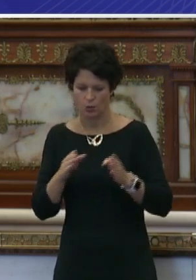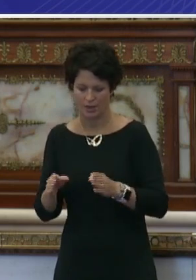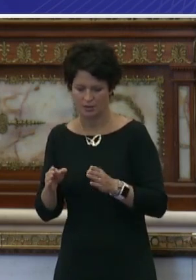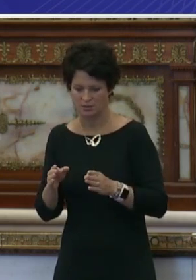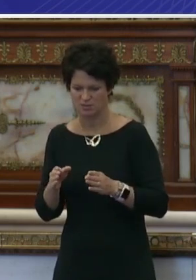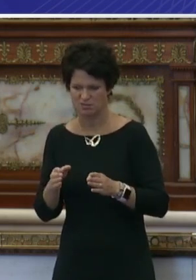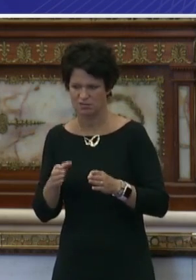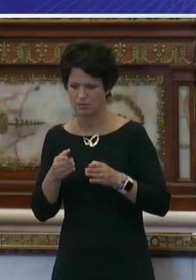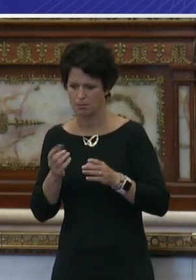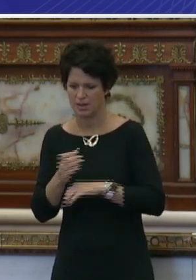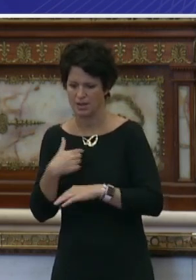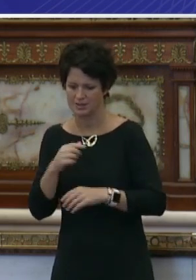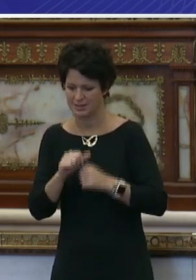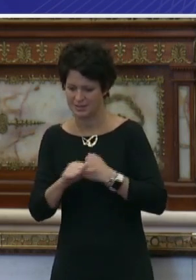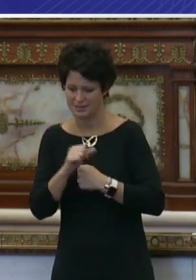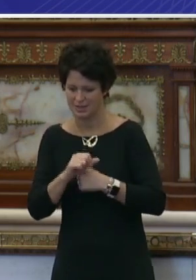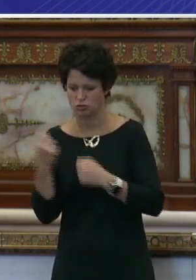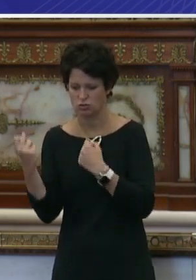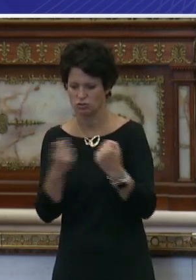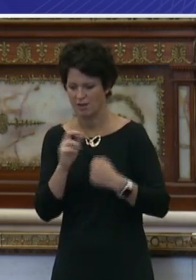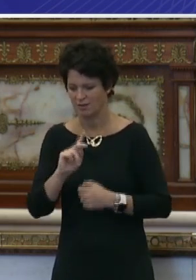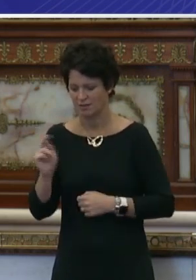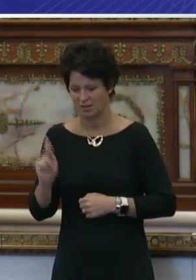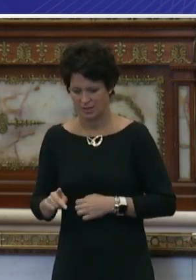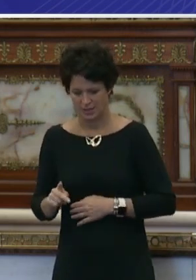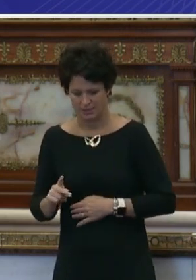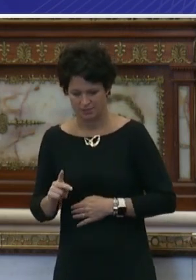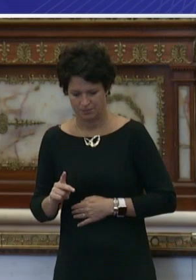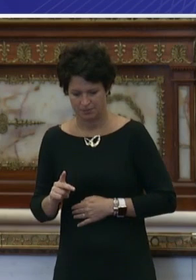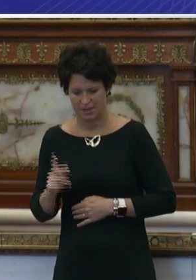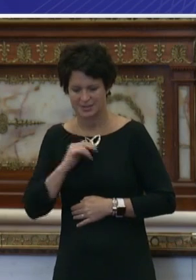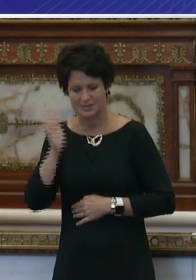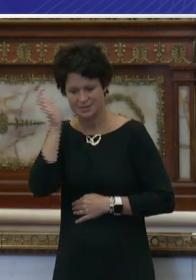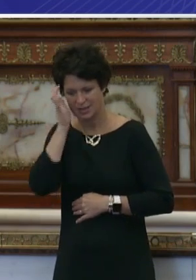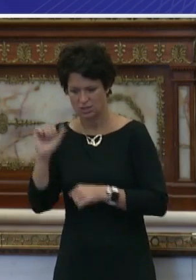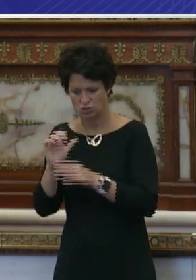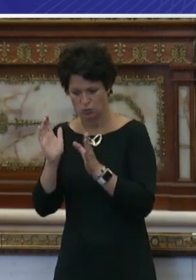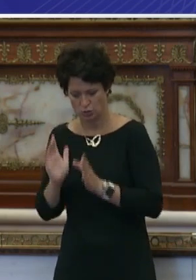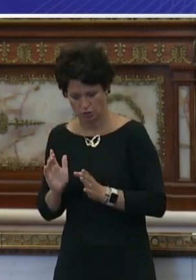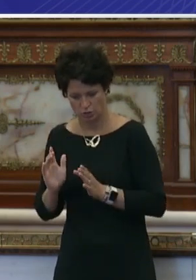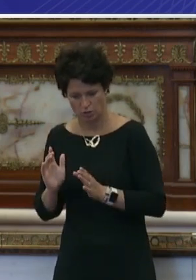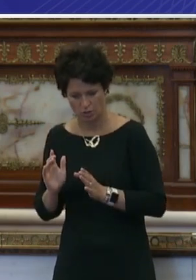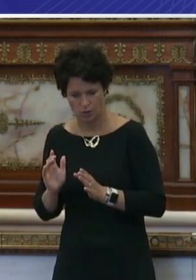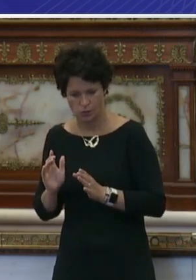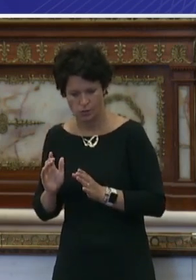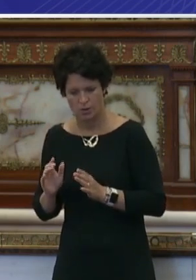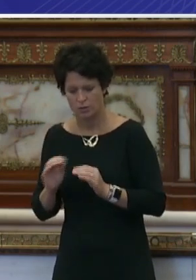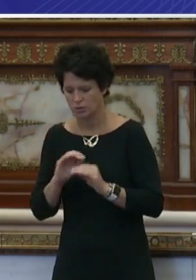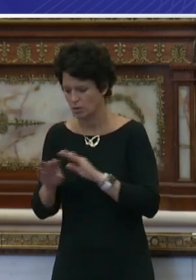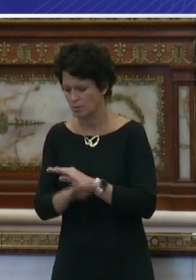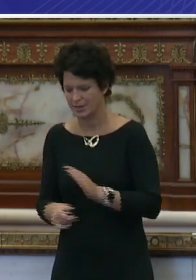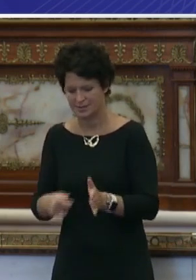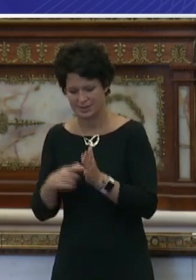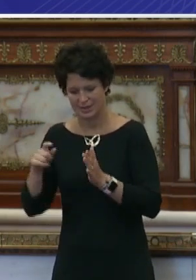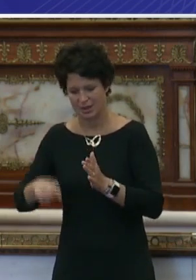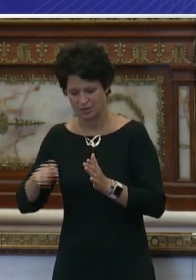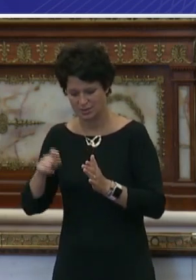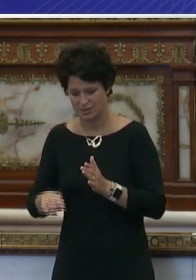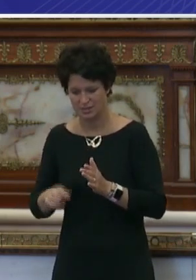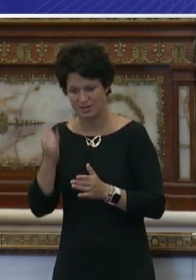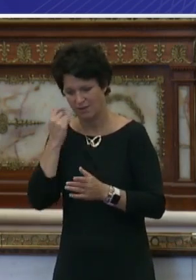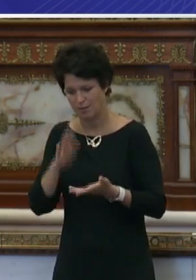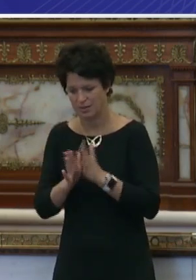danger driving around Philly. As an app-based transportation worker, I'm left out of basic guarantees if I should become